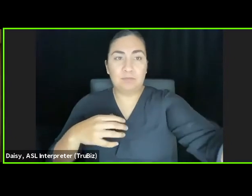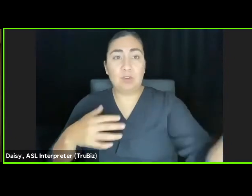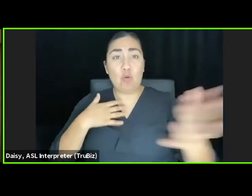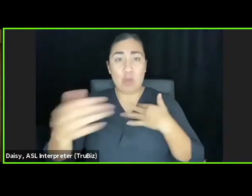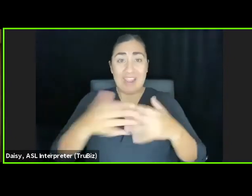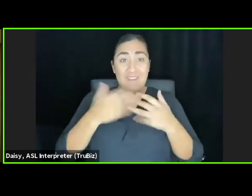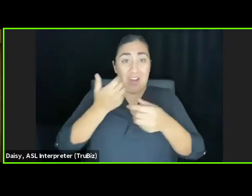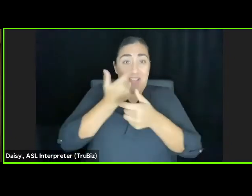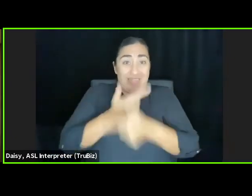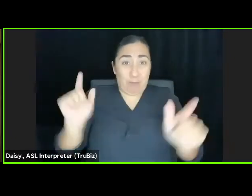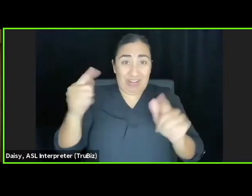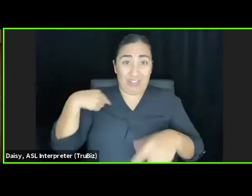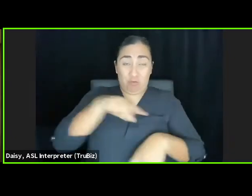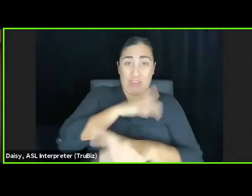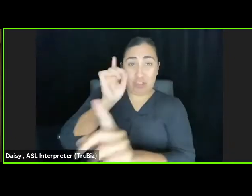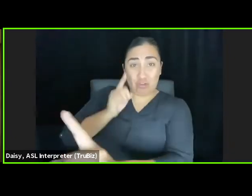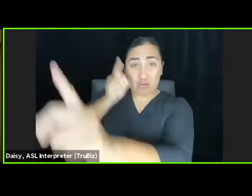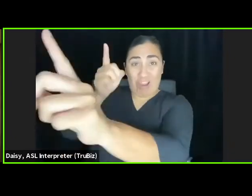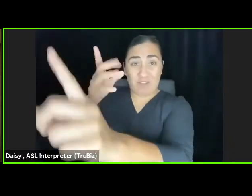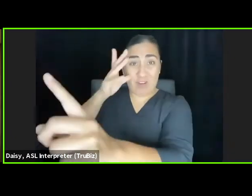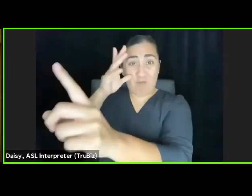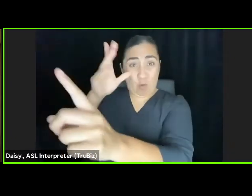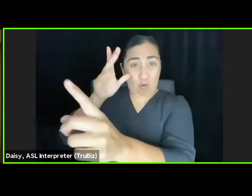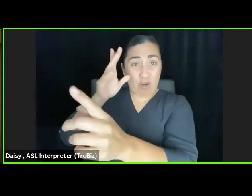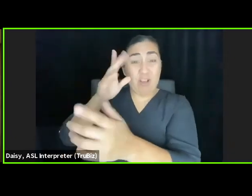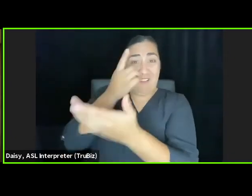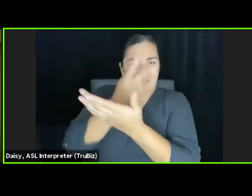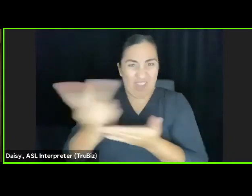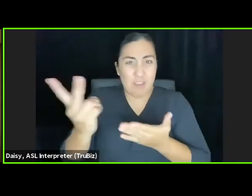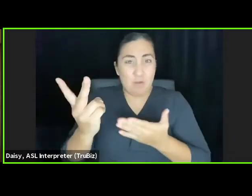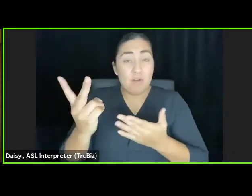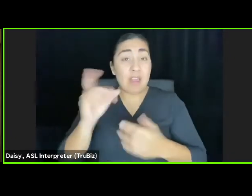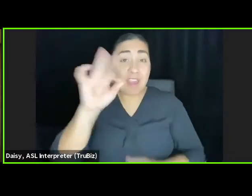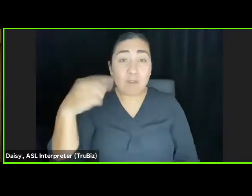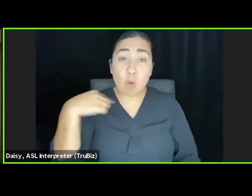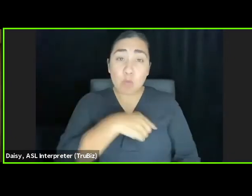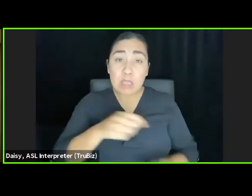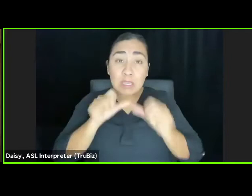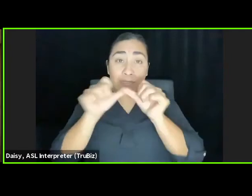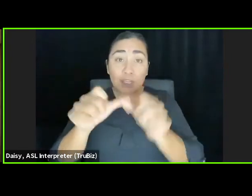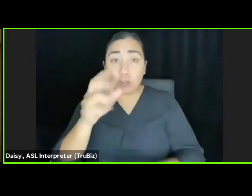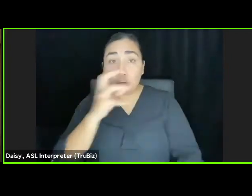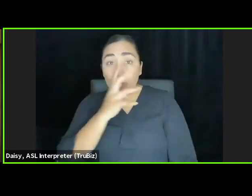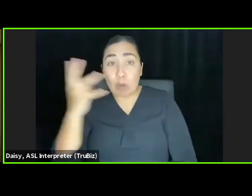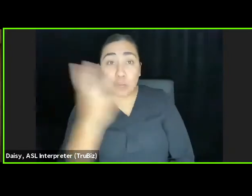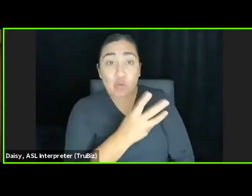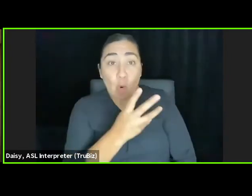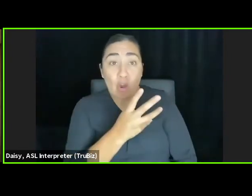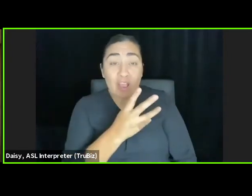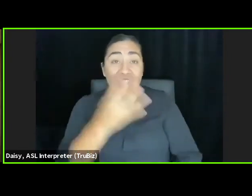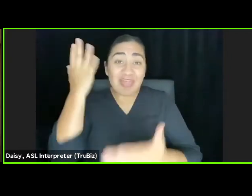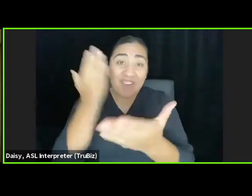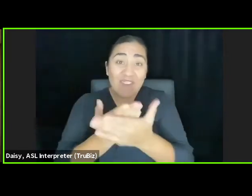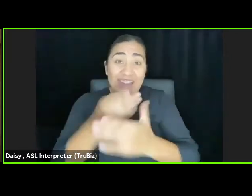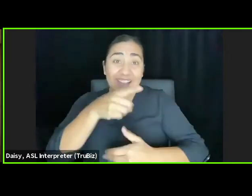now will fail as long as we continue to ignore the fact that this foundation is rotten through and through.